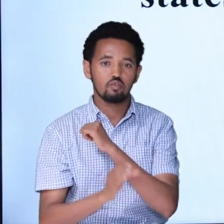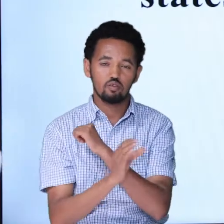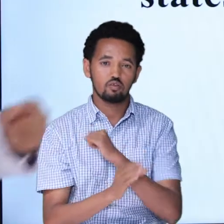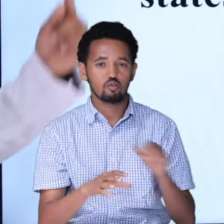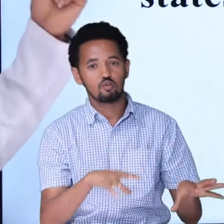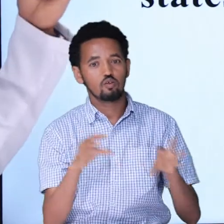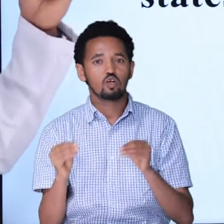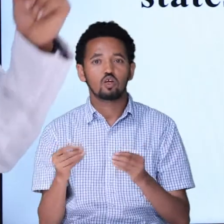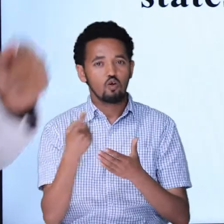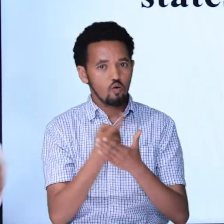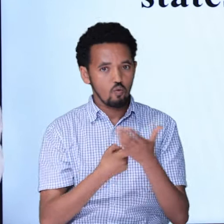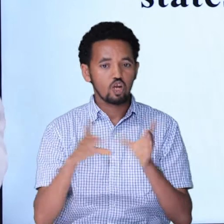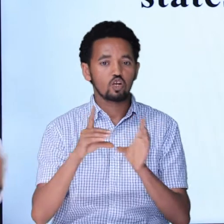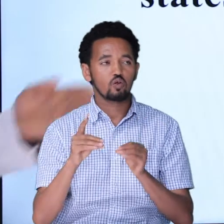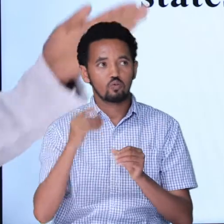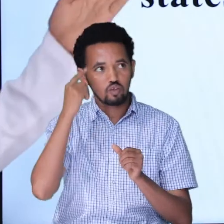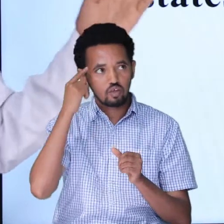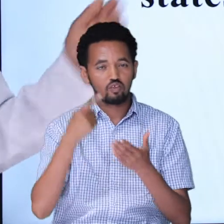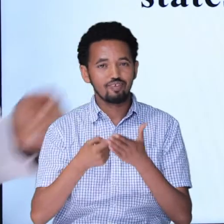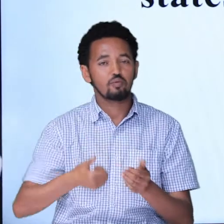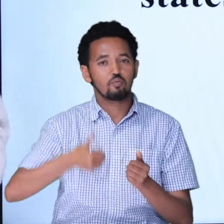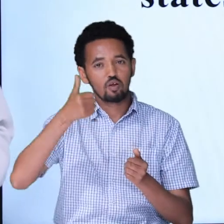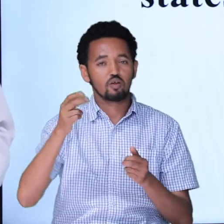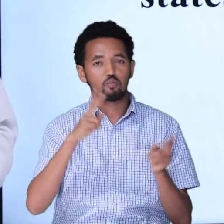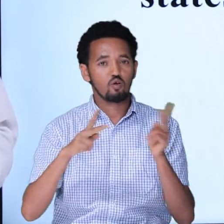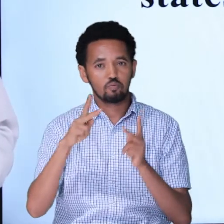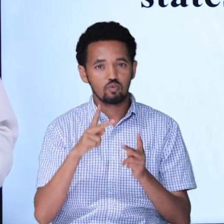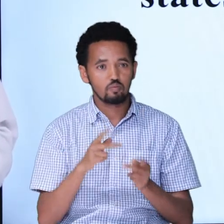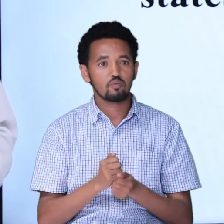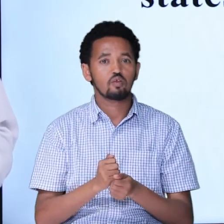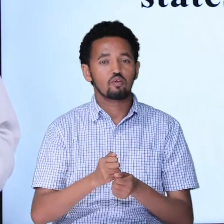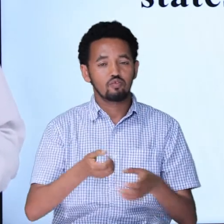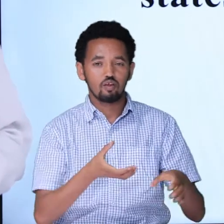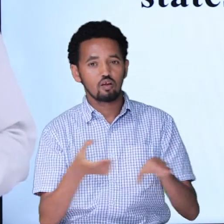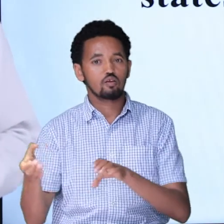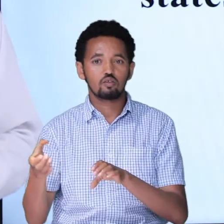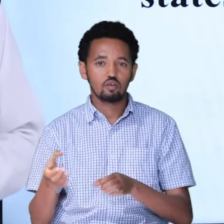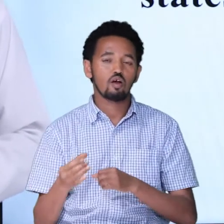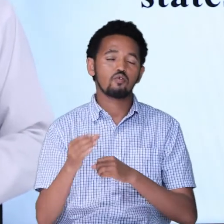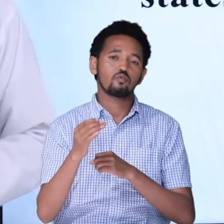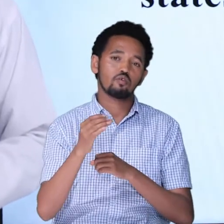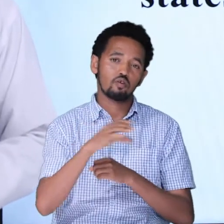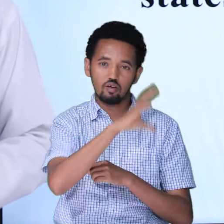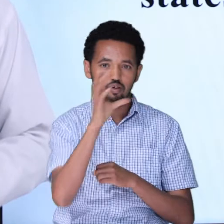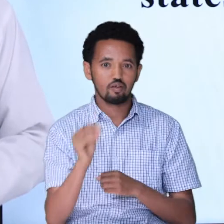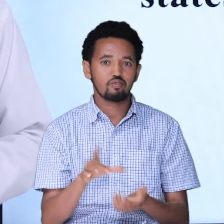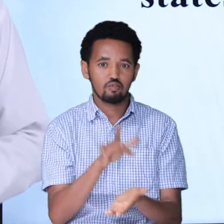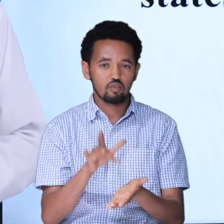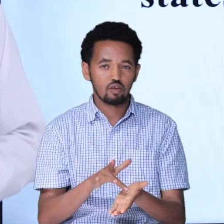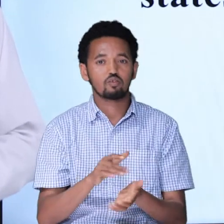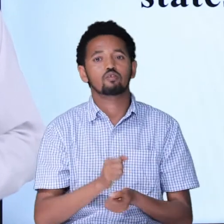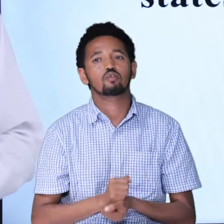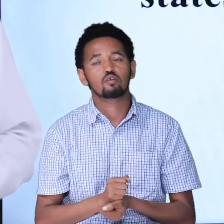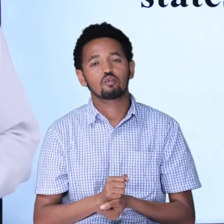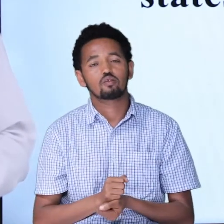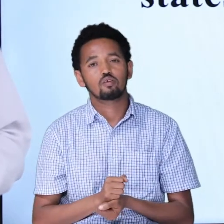Students, what do you think is the major problems of the current African state? What do you think the